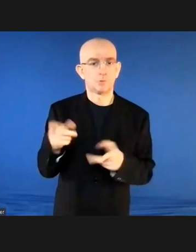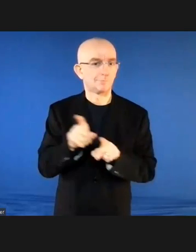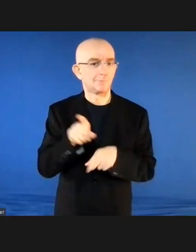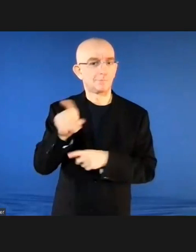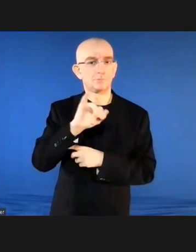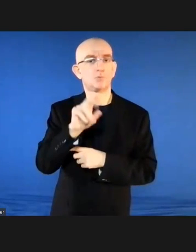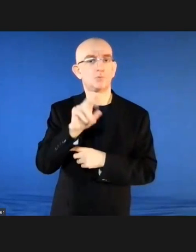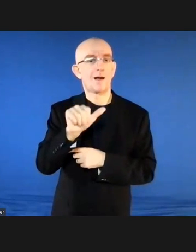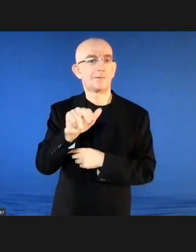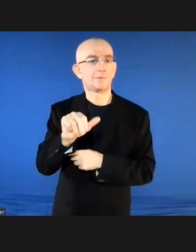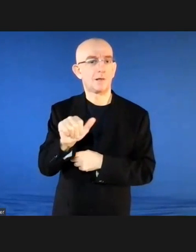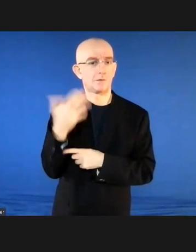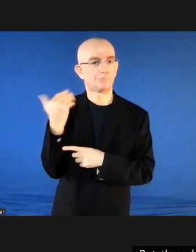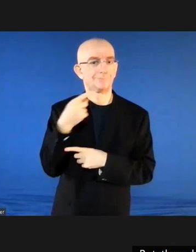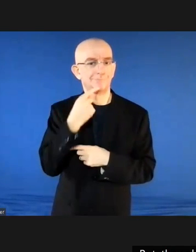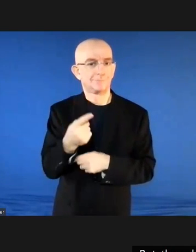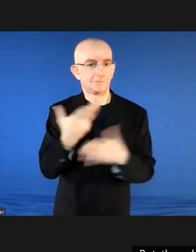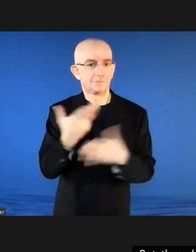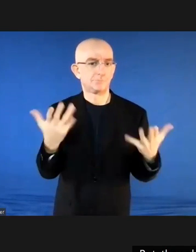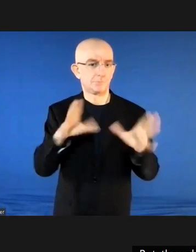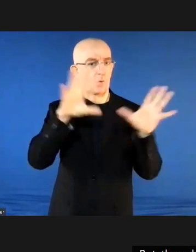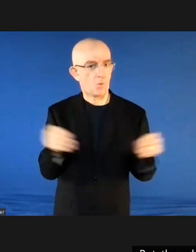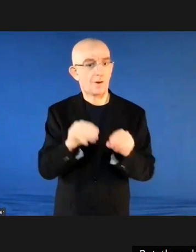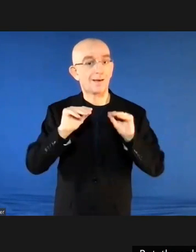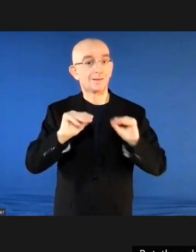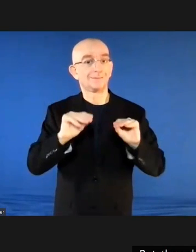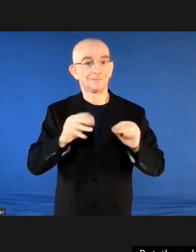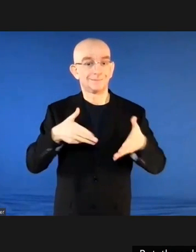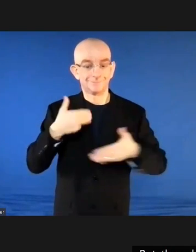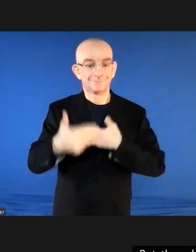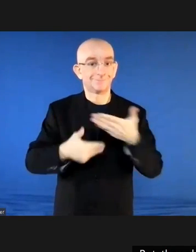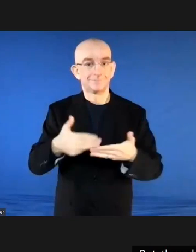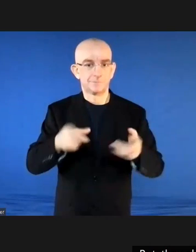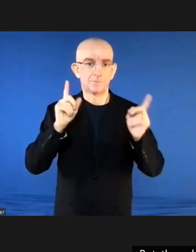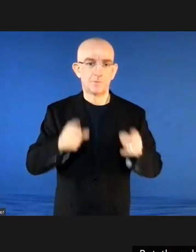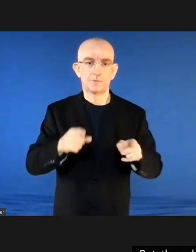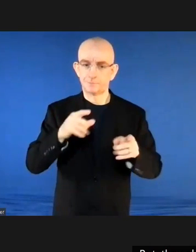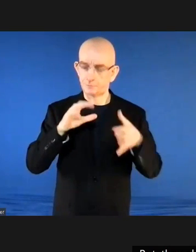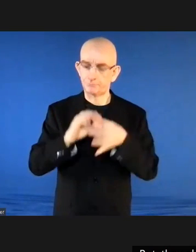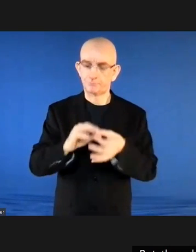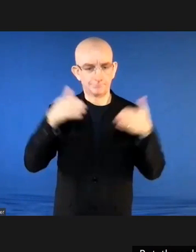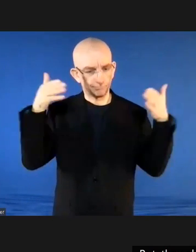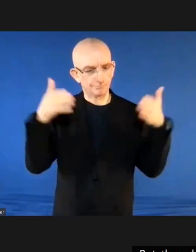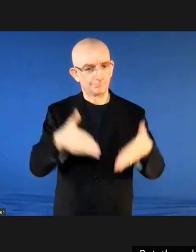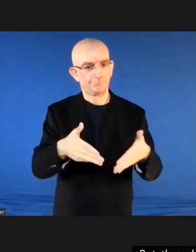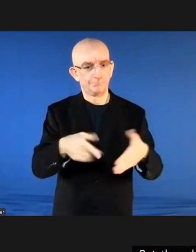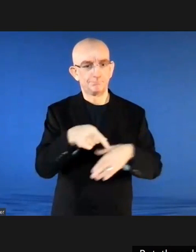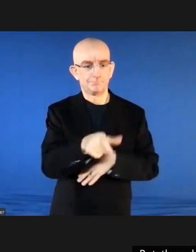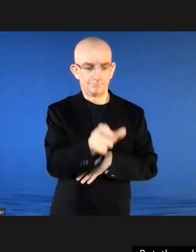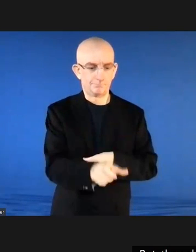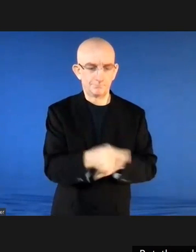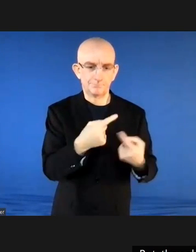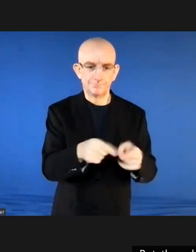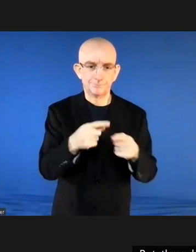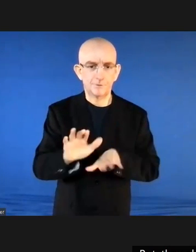focus on individual child's needs. And this will benefit every child, of course, because there are those who can't see very well,